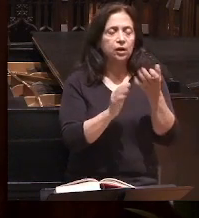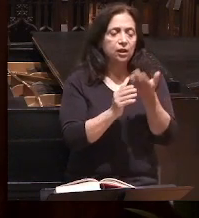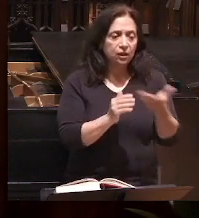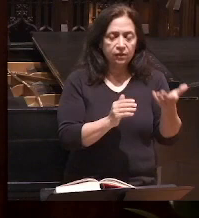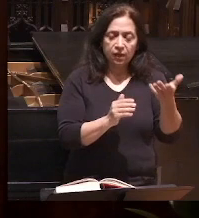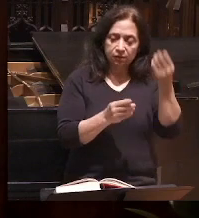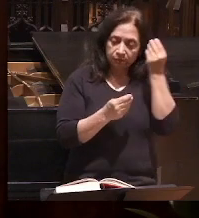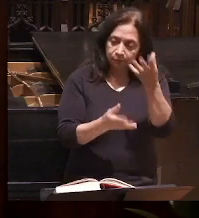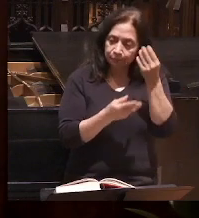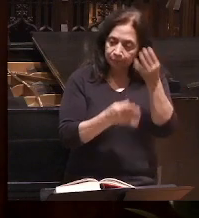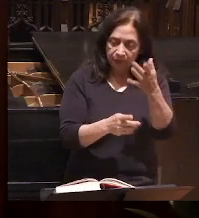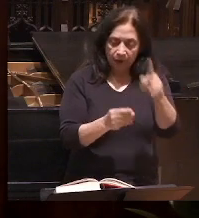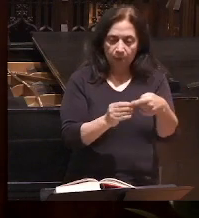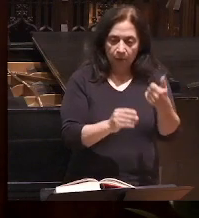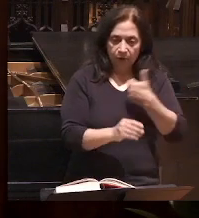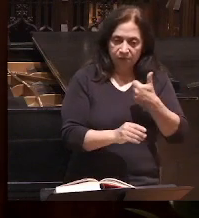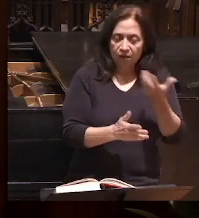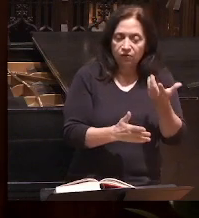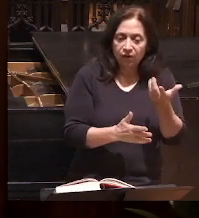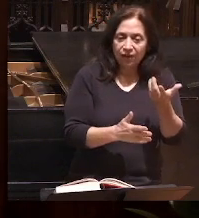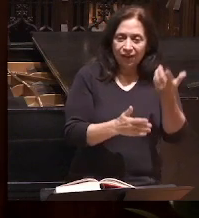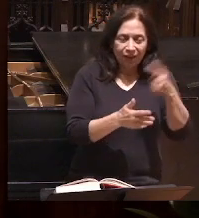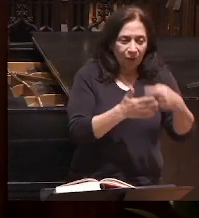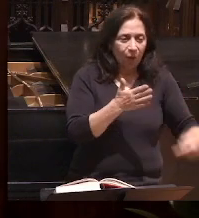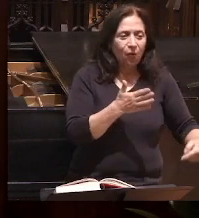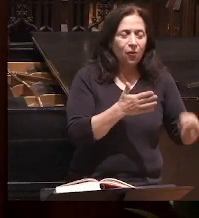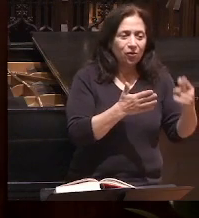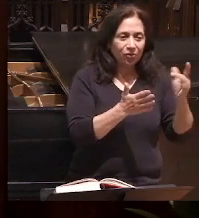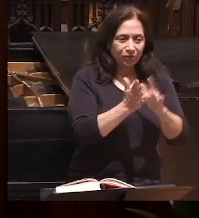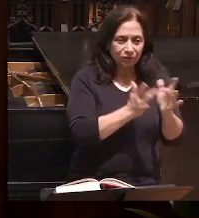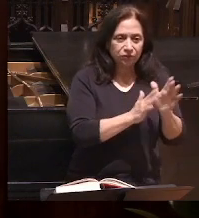things about himself in all the scriptures."